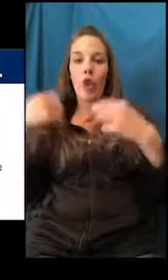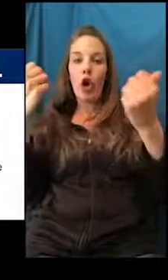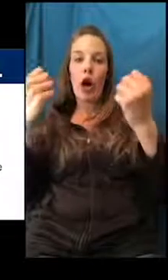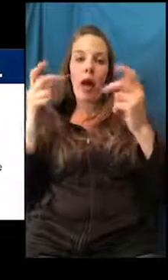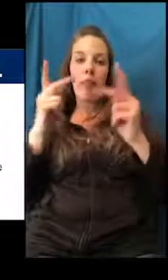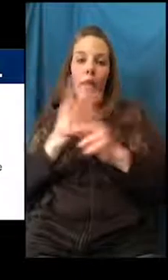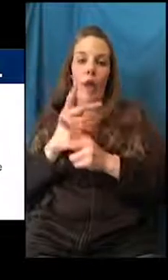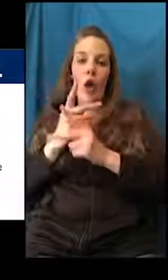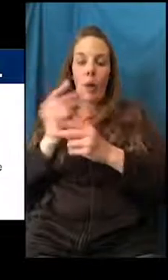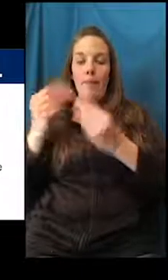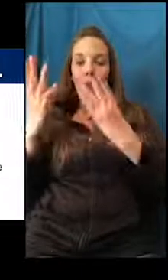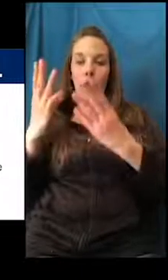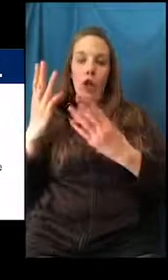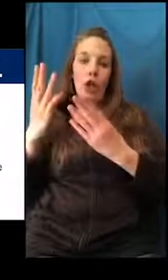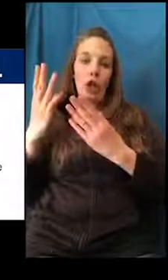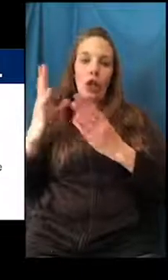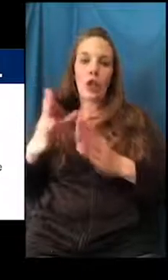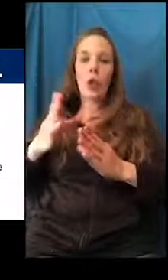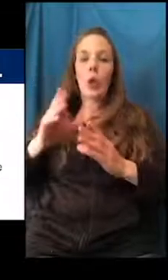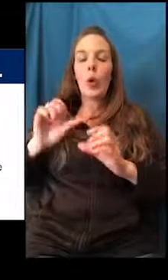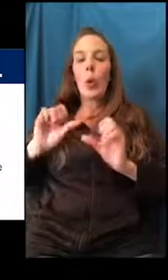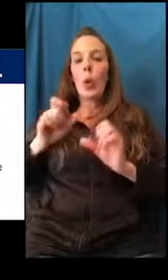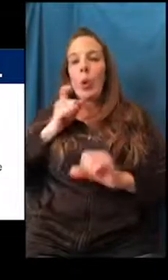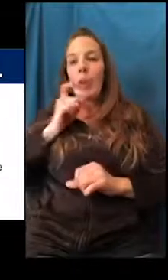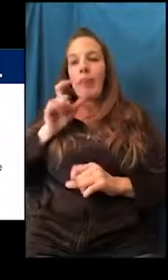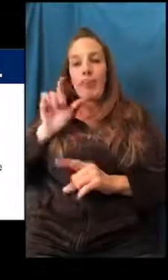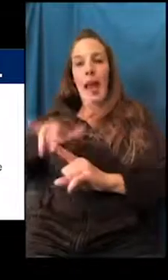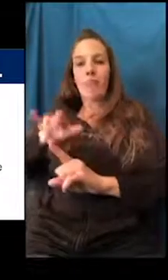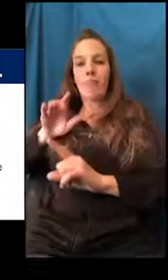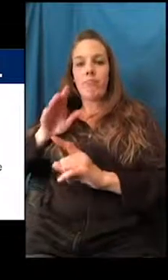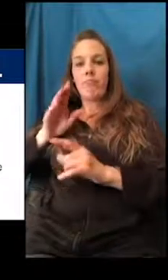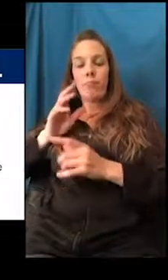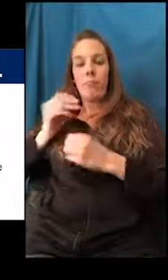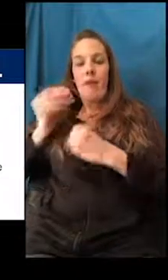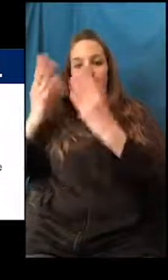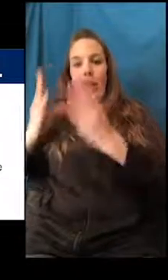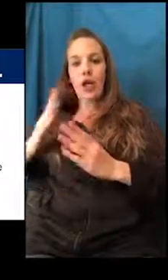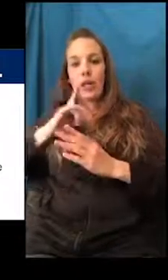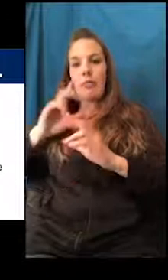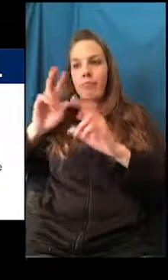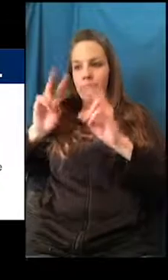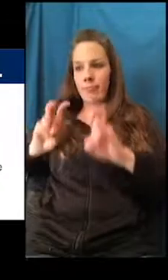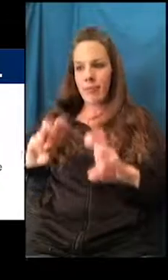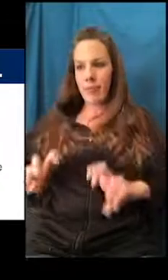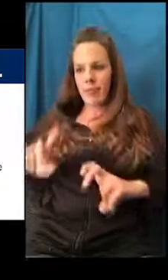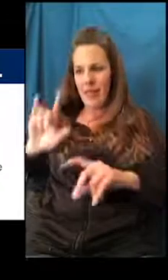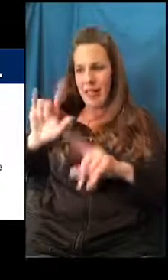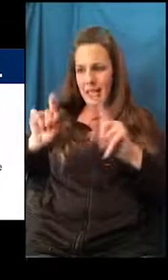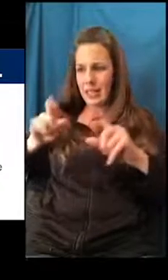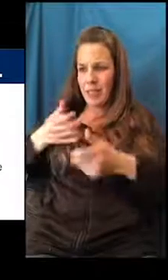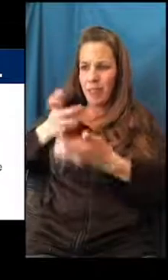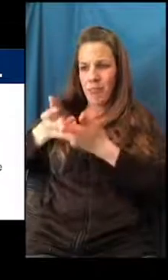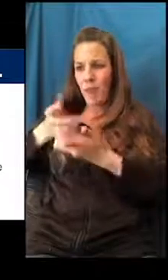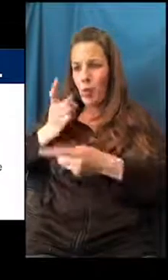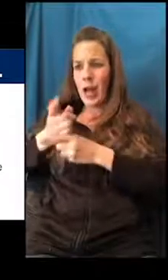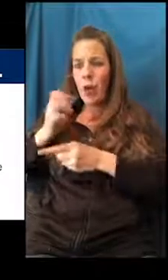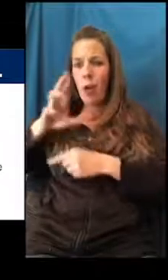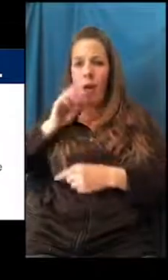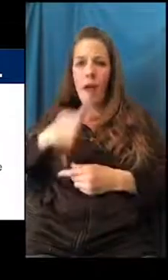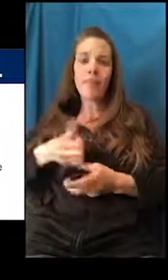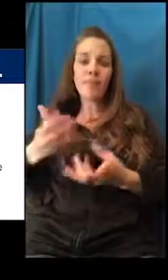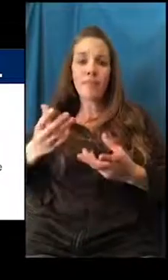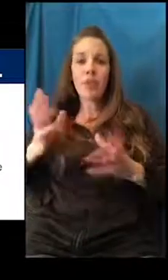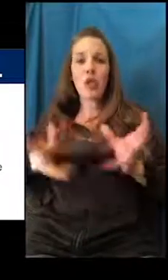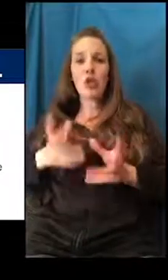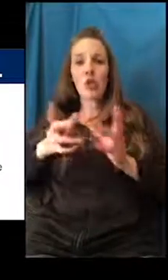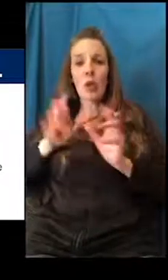assess if this testing is right for you at this time. So really encouraging you to do that. We